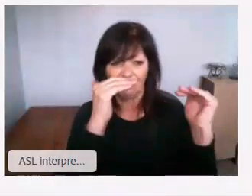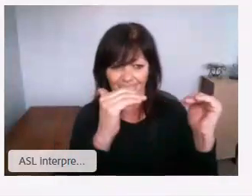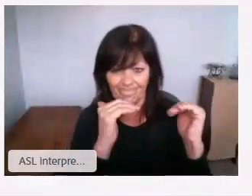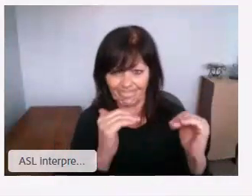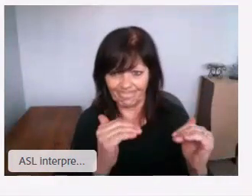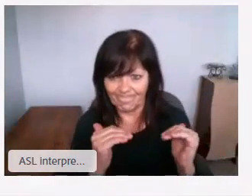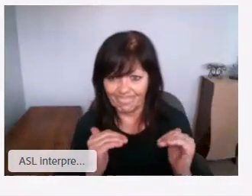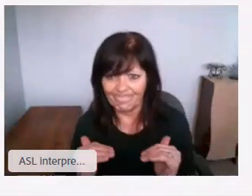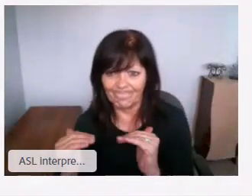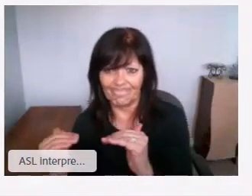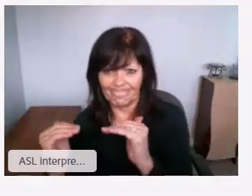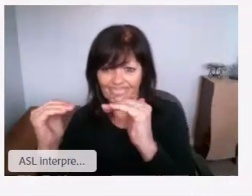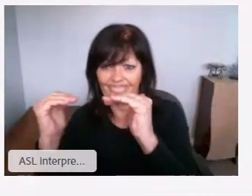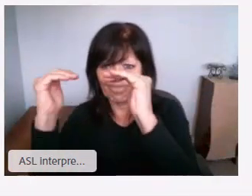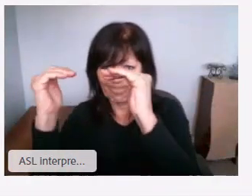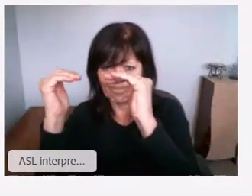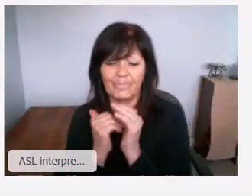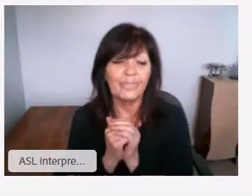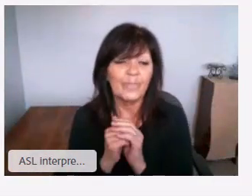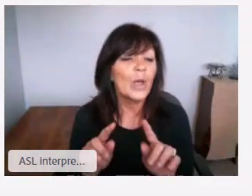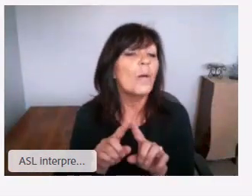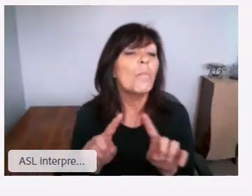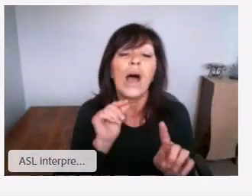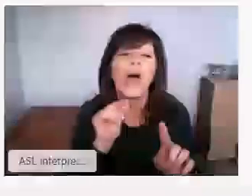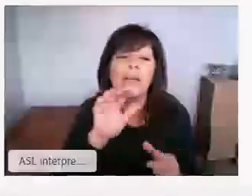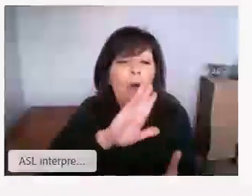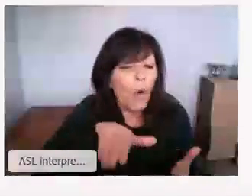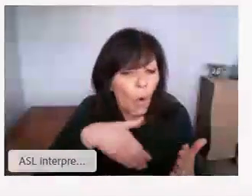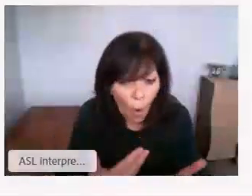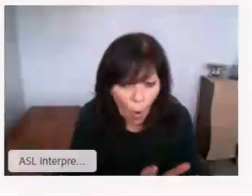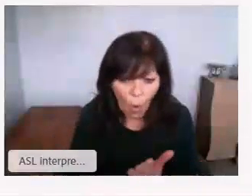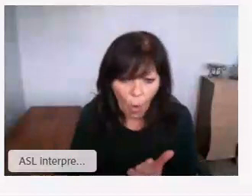stages. But not all of the